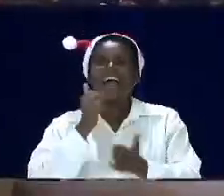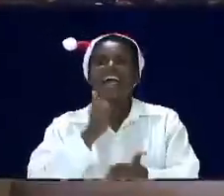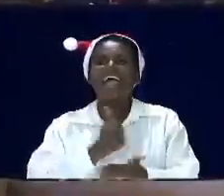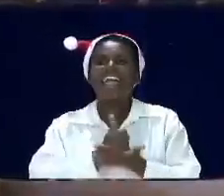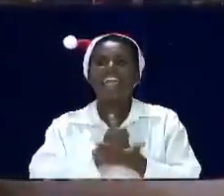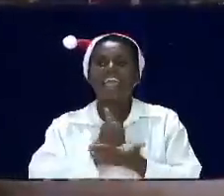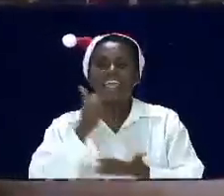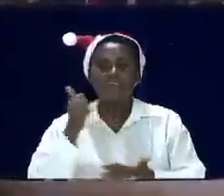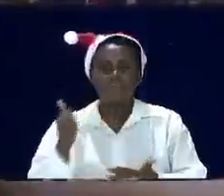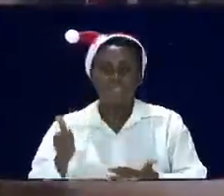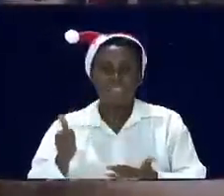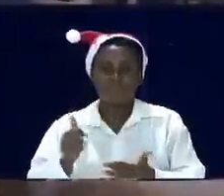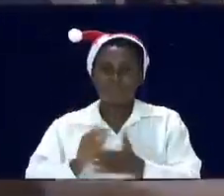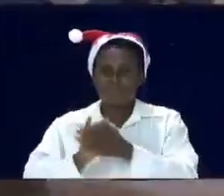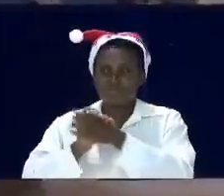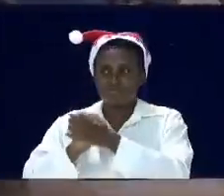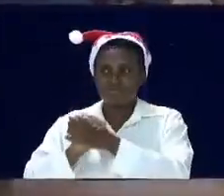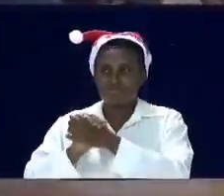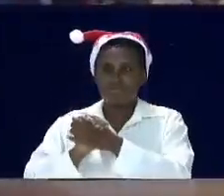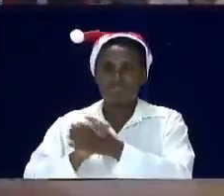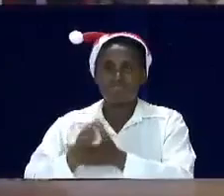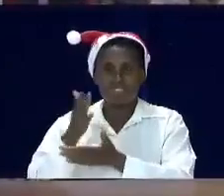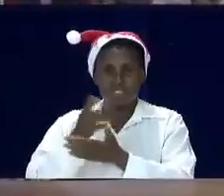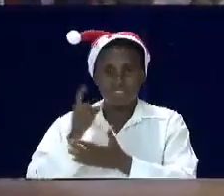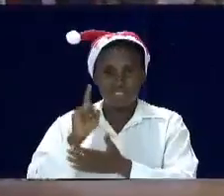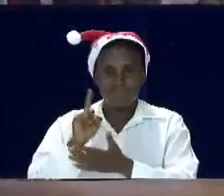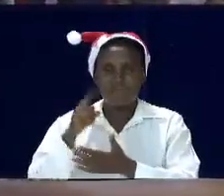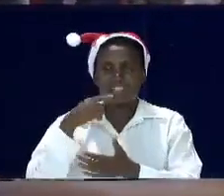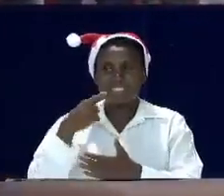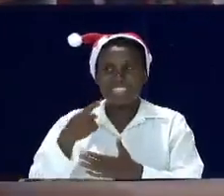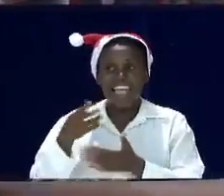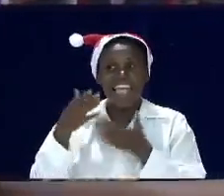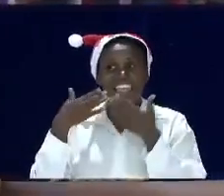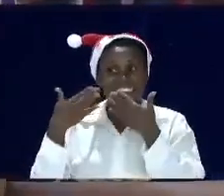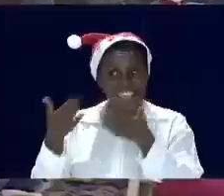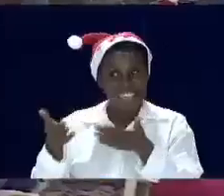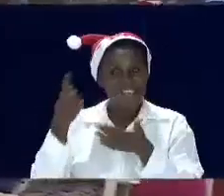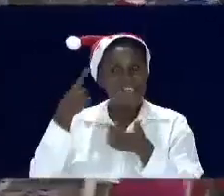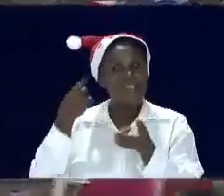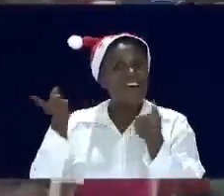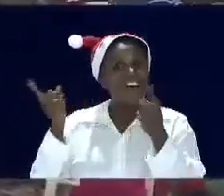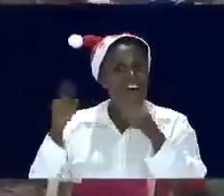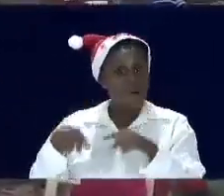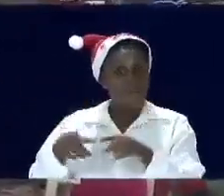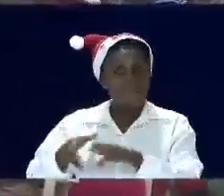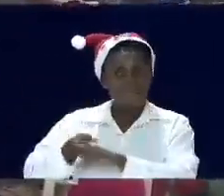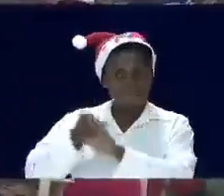Please shake hands with somebody by your left, by your right, and say, thank you for being here.